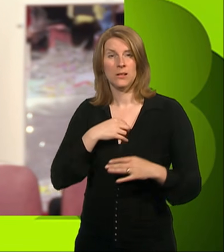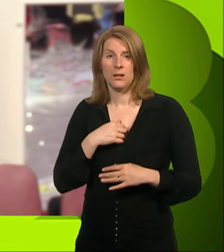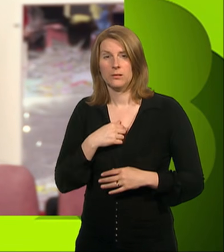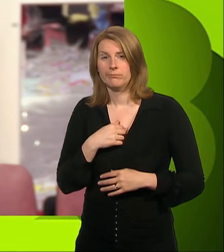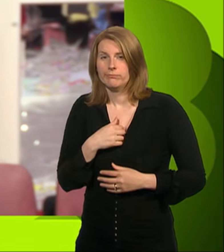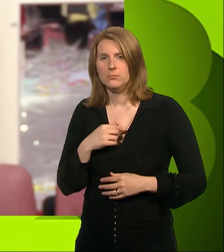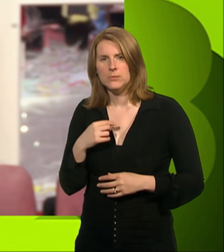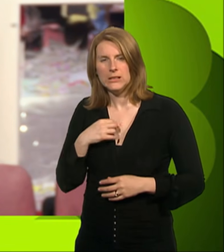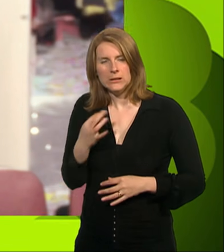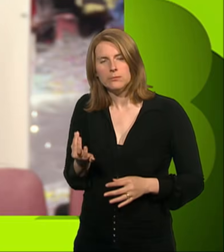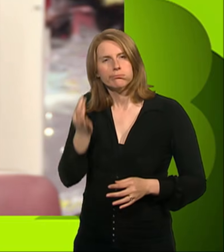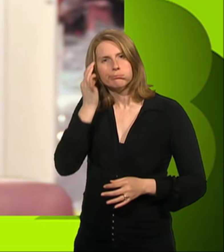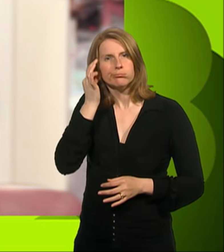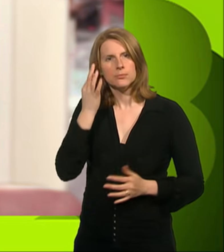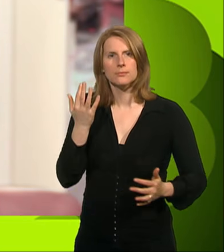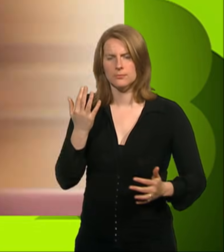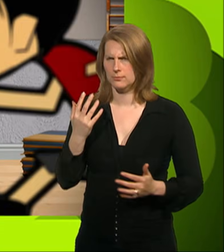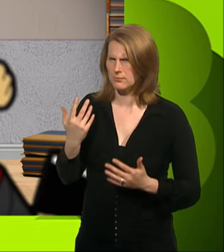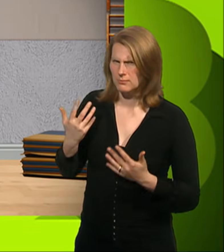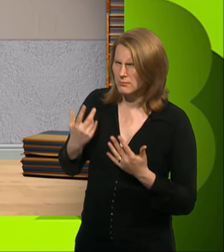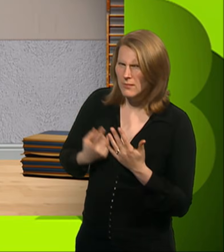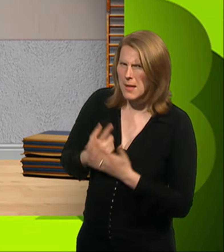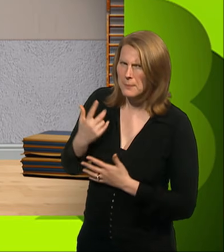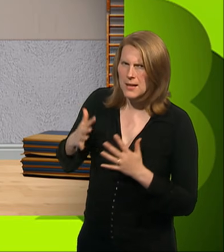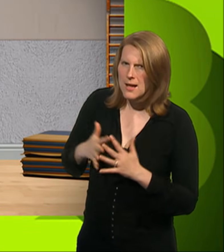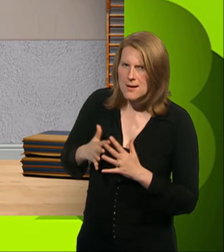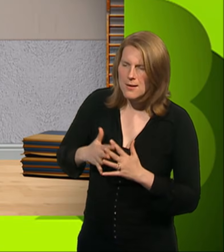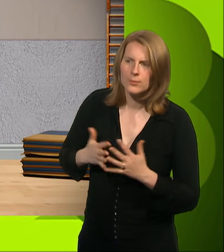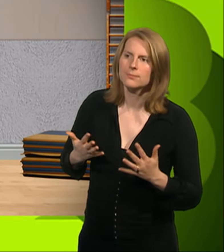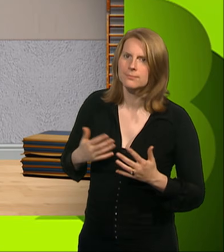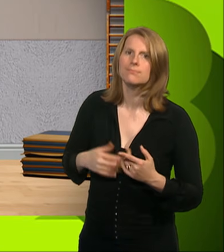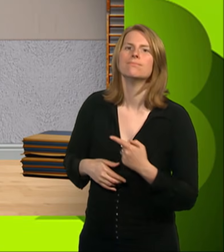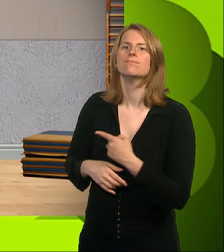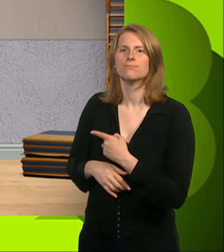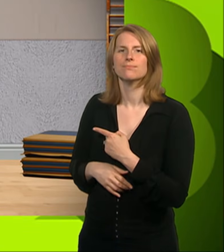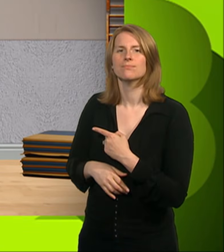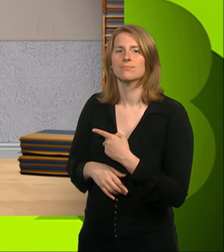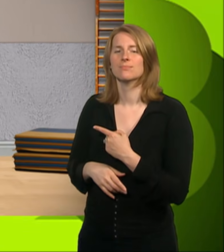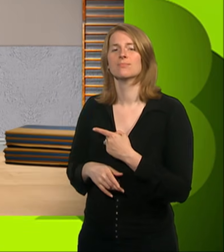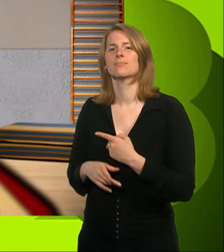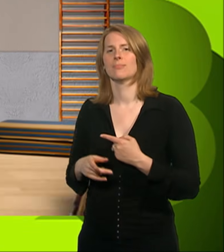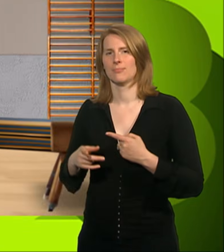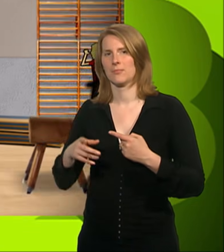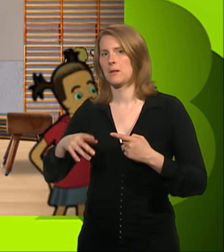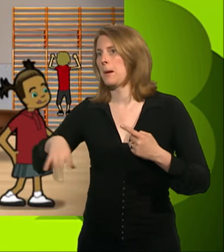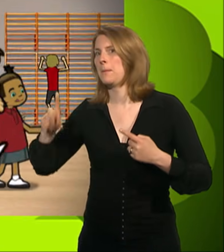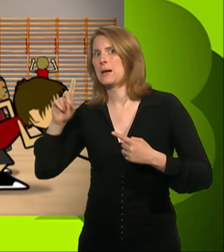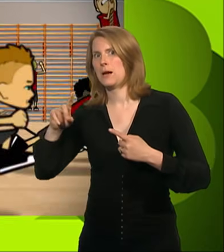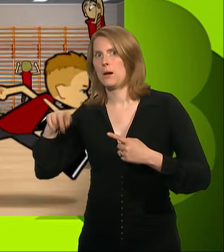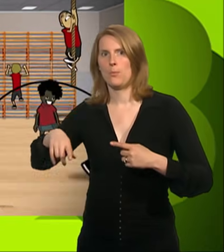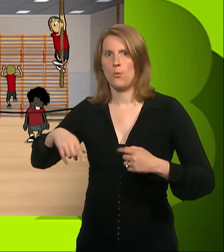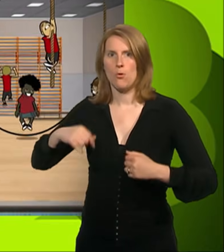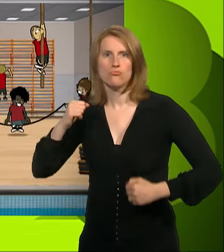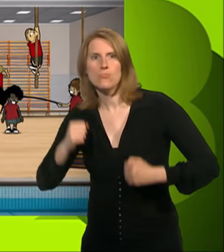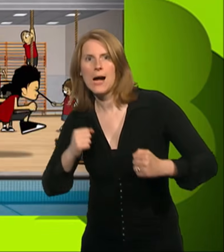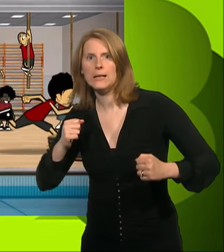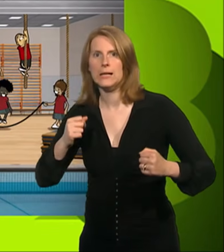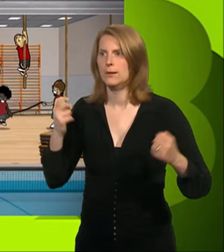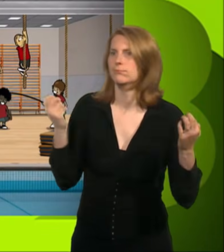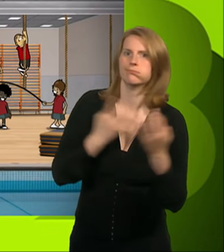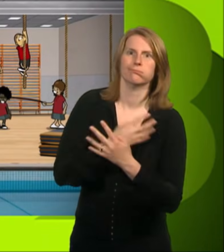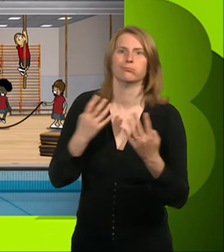in PE. So how did it happen? Hassan was in PE class. That'll be why people are running then, and